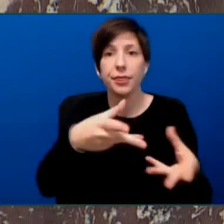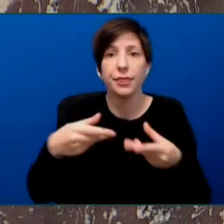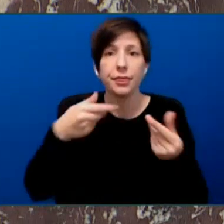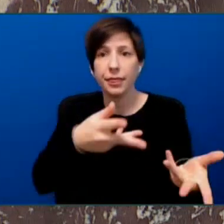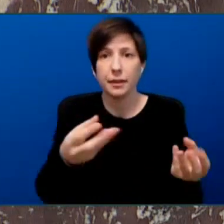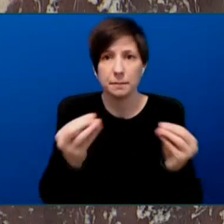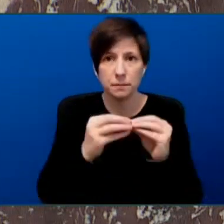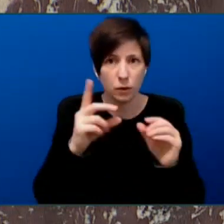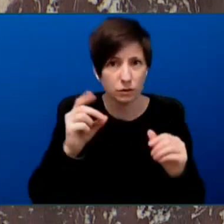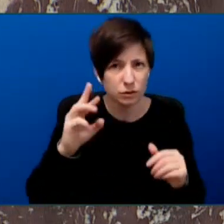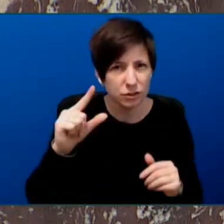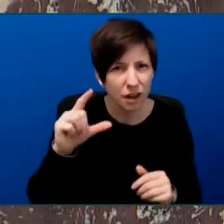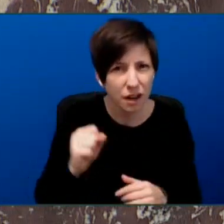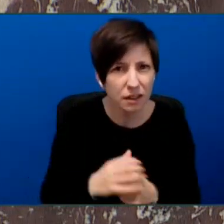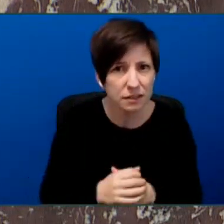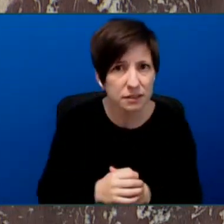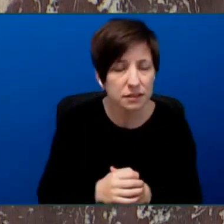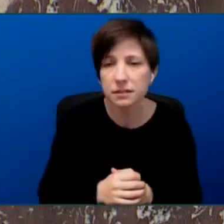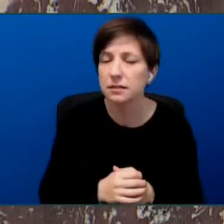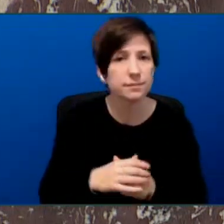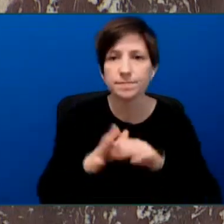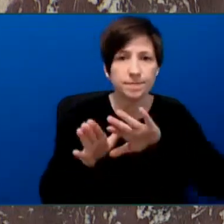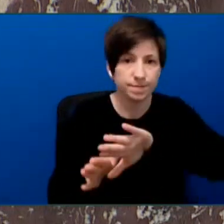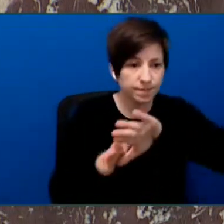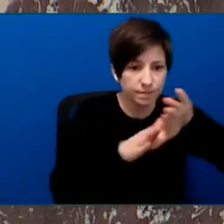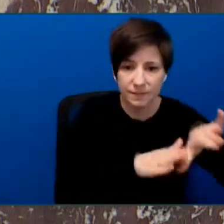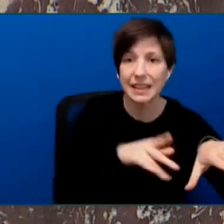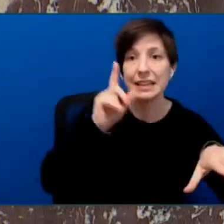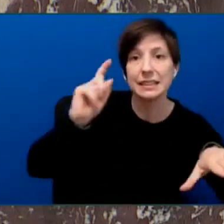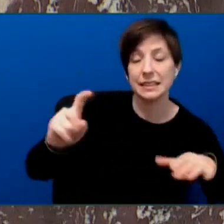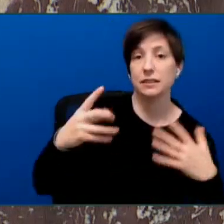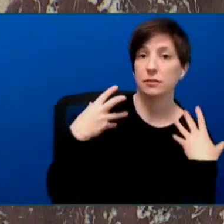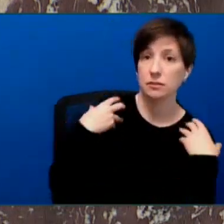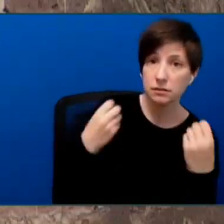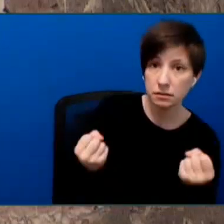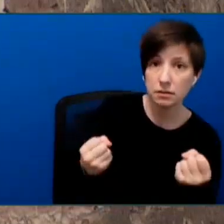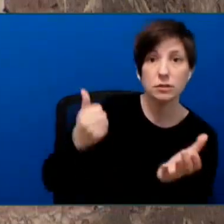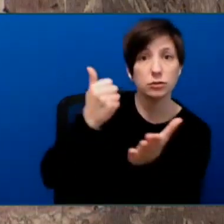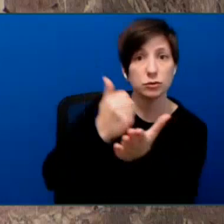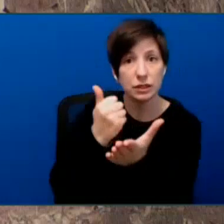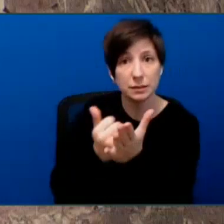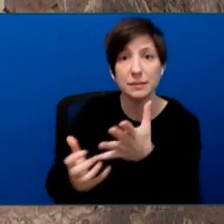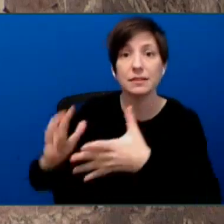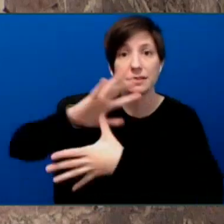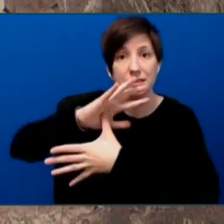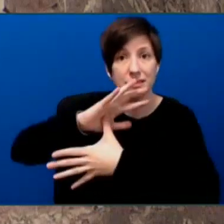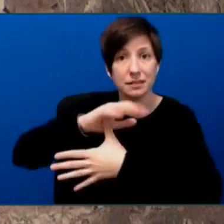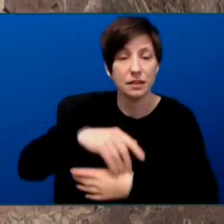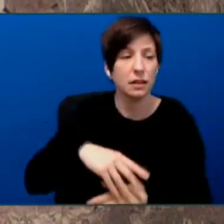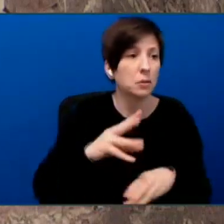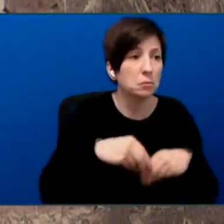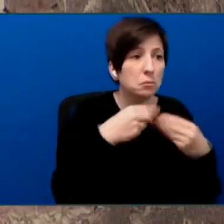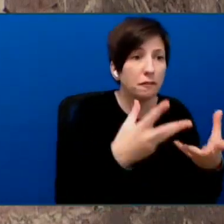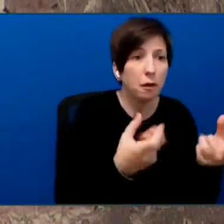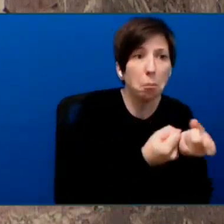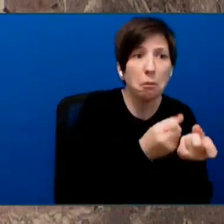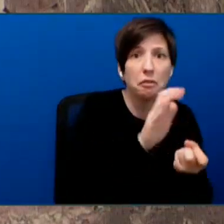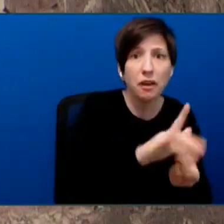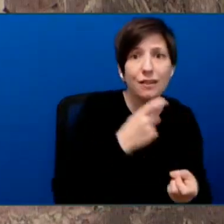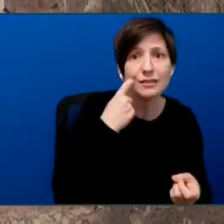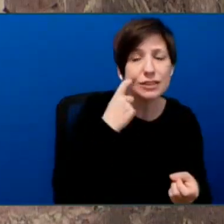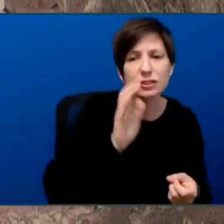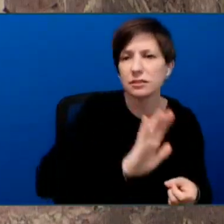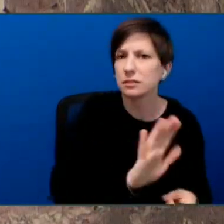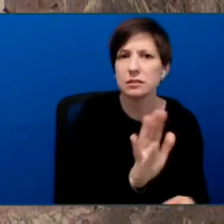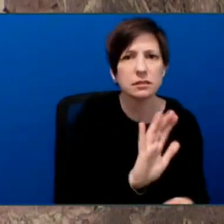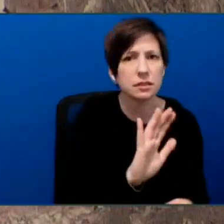providing a clear pathway away from addiction has to be the priority. But the NDP approach does not offer